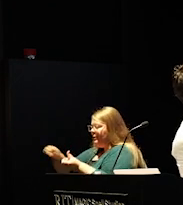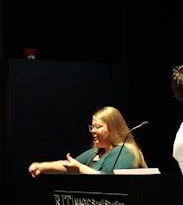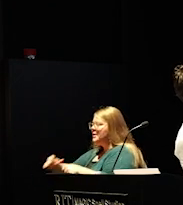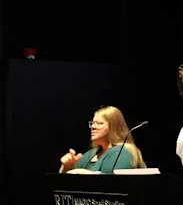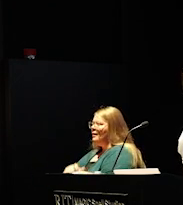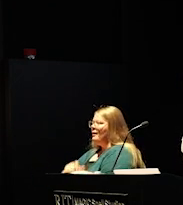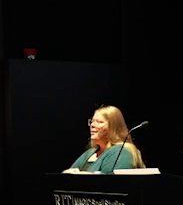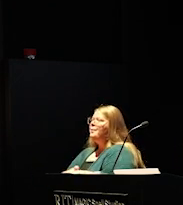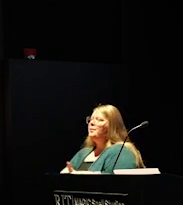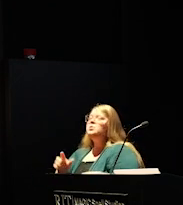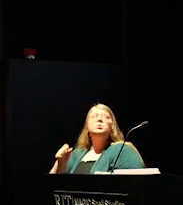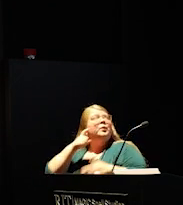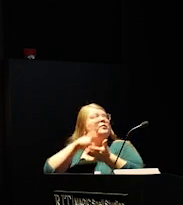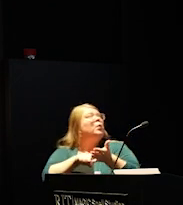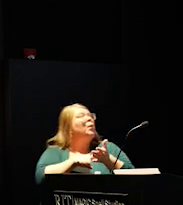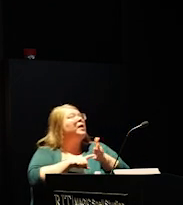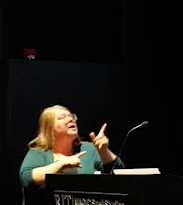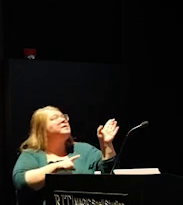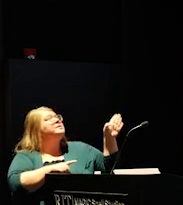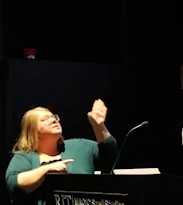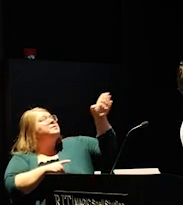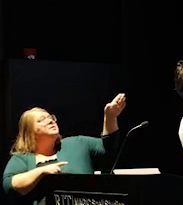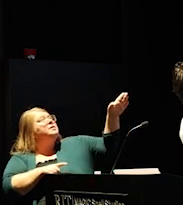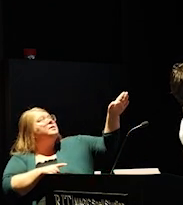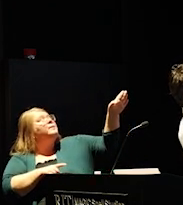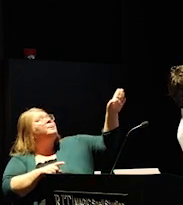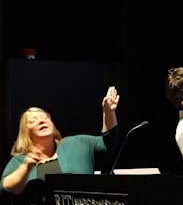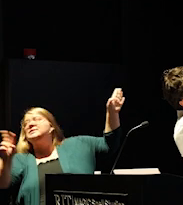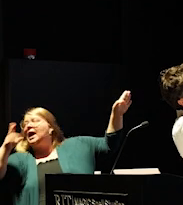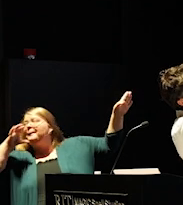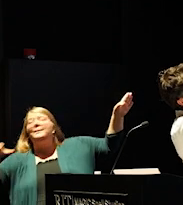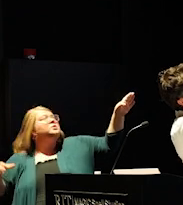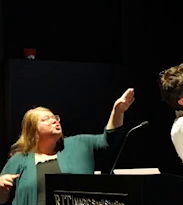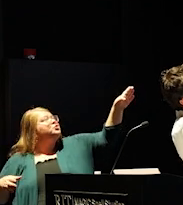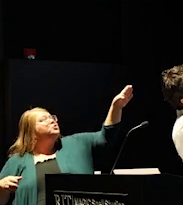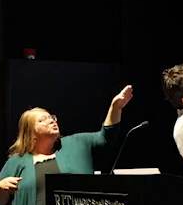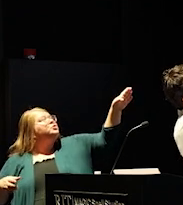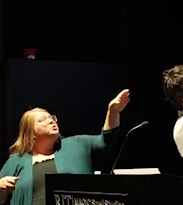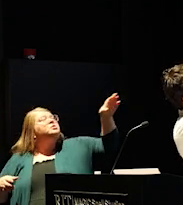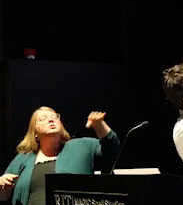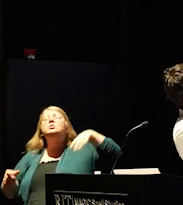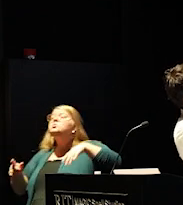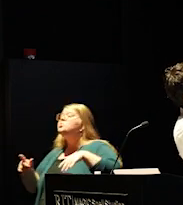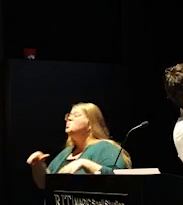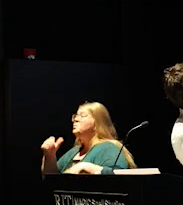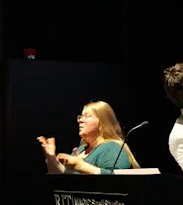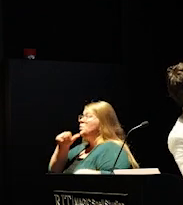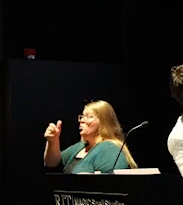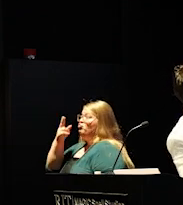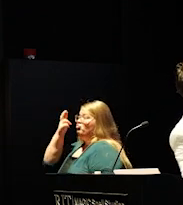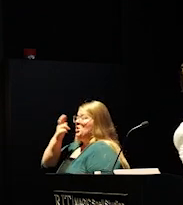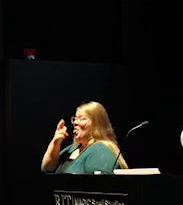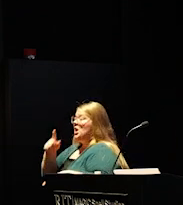image from the left here, the bar that the Jets is standing at is, you can't really see how close to the wall it is, but we didn't want people,